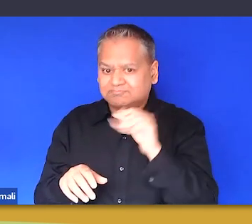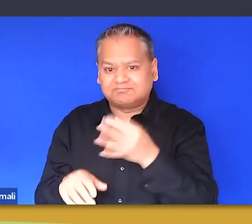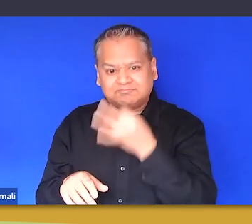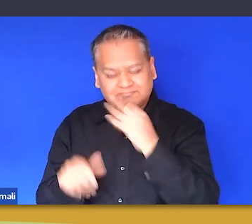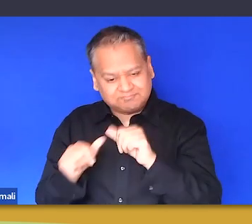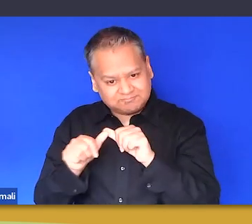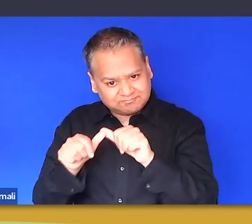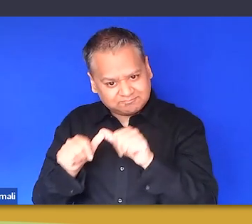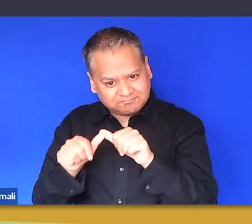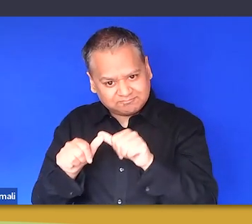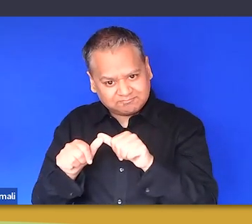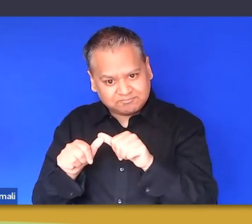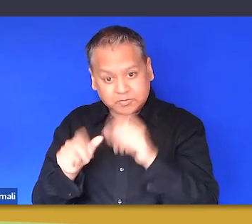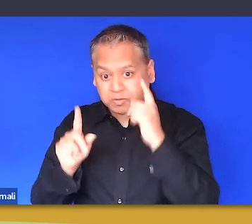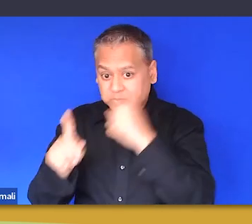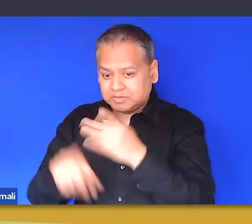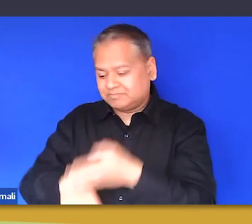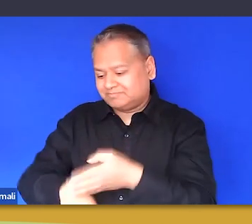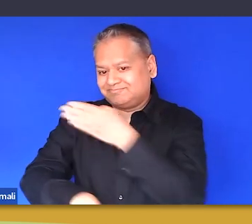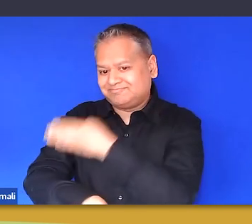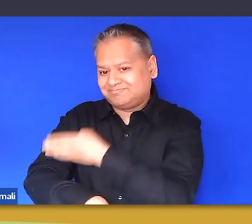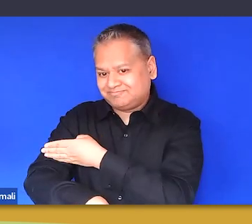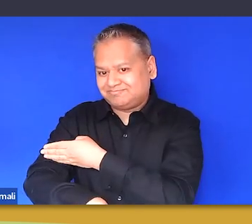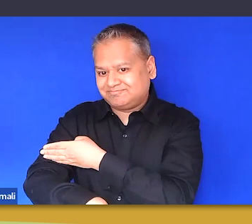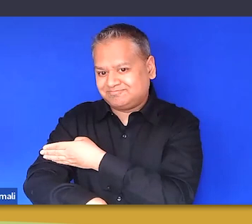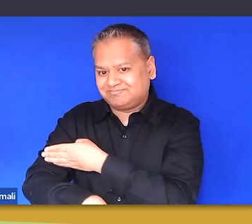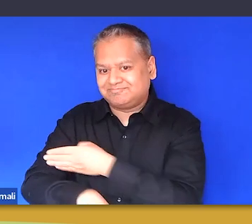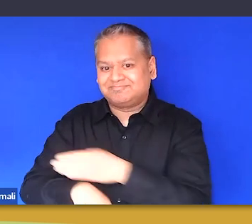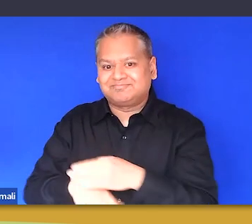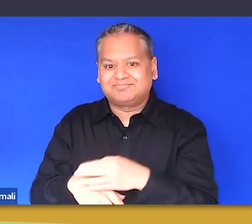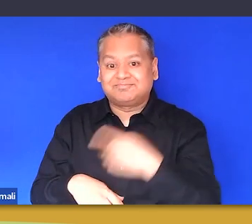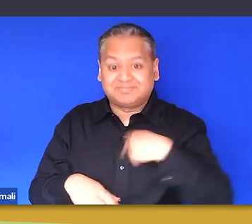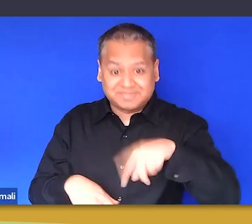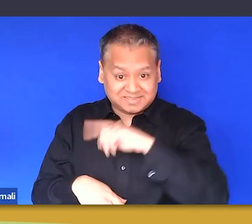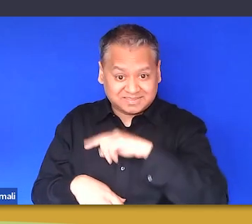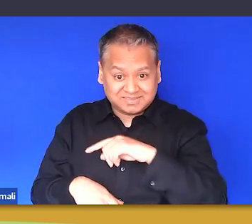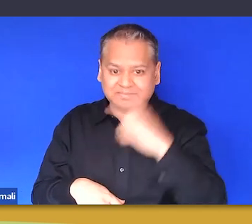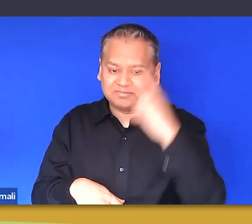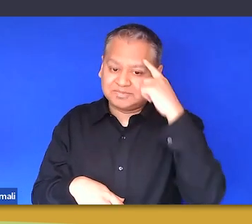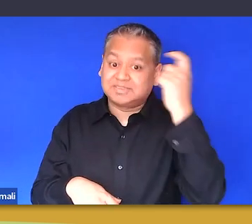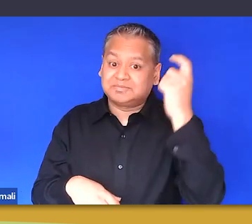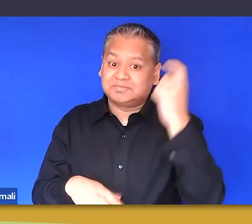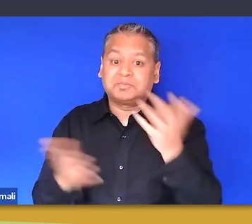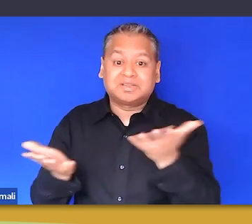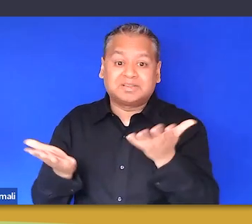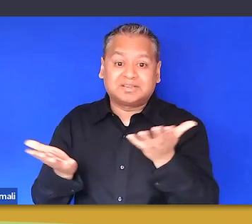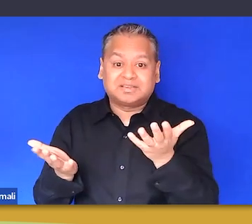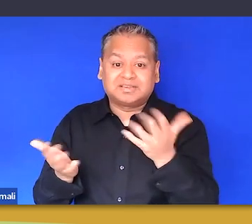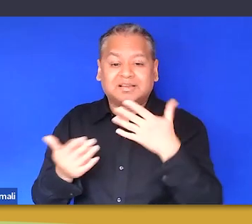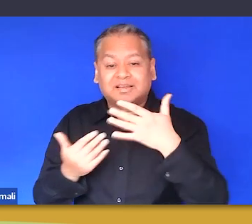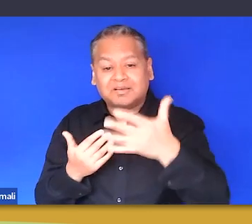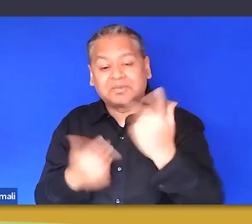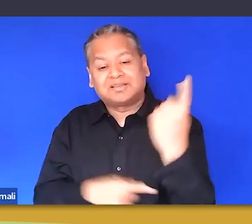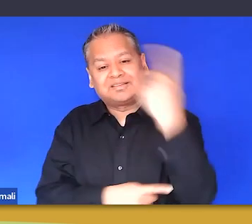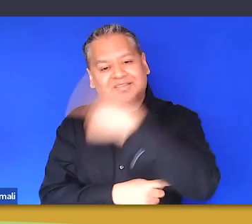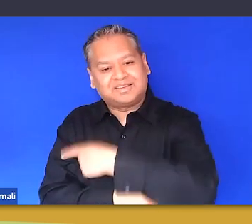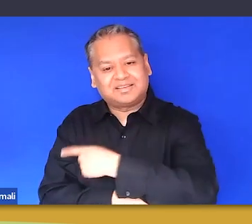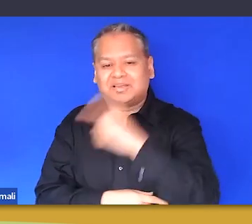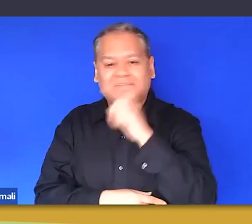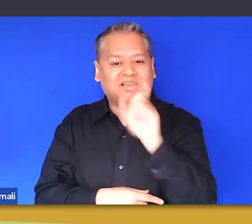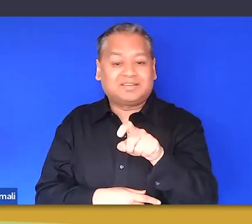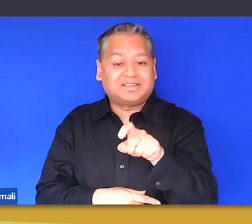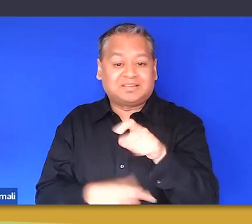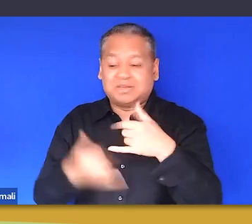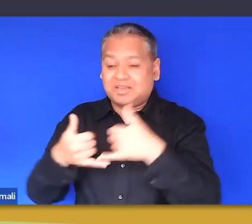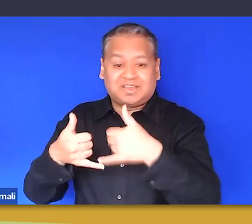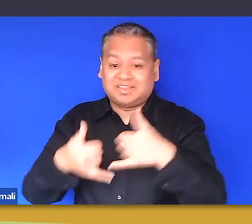Ultimately, though, we dream of a day where there's no longer a need to recognize individuals who are engaged in fighting racism, because